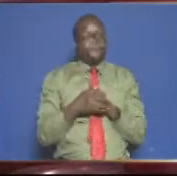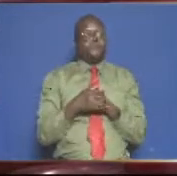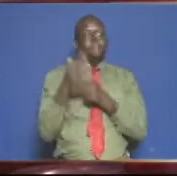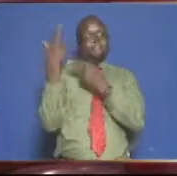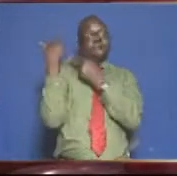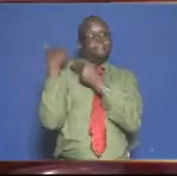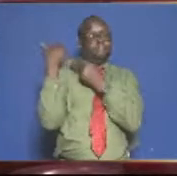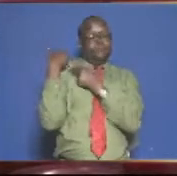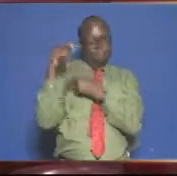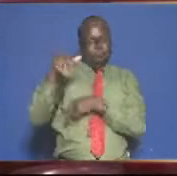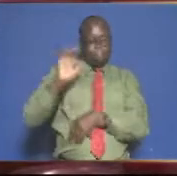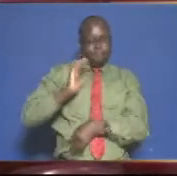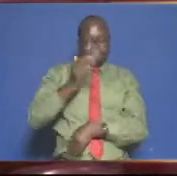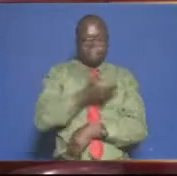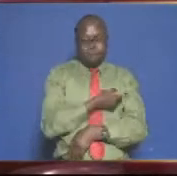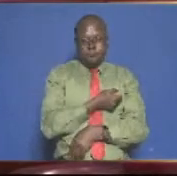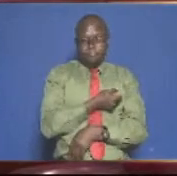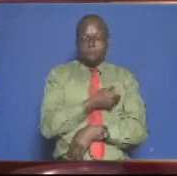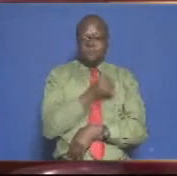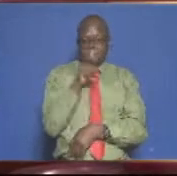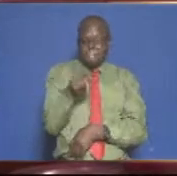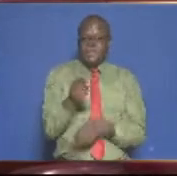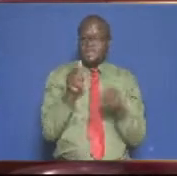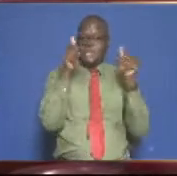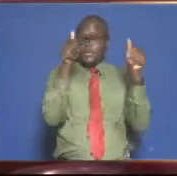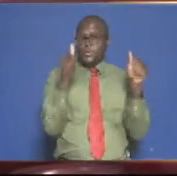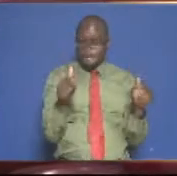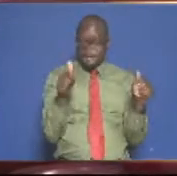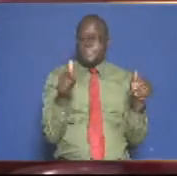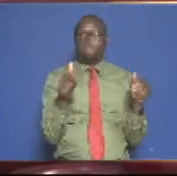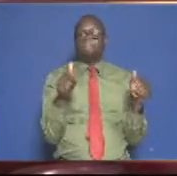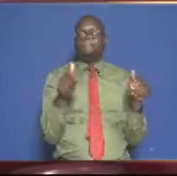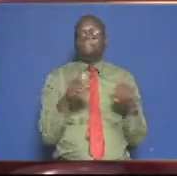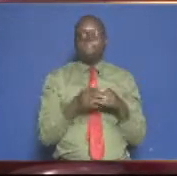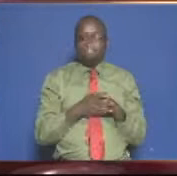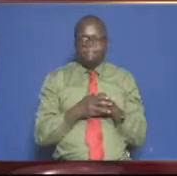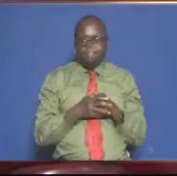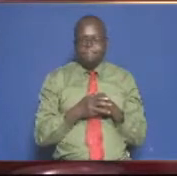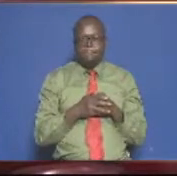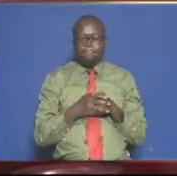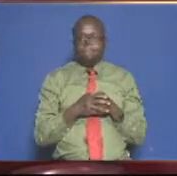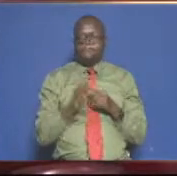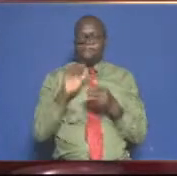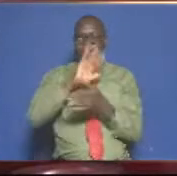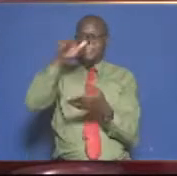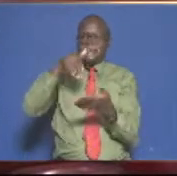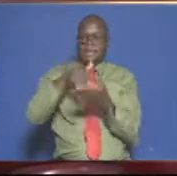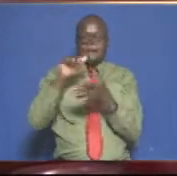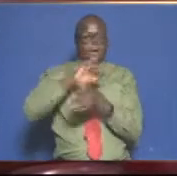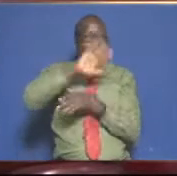of the standing committee in the revoked notice was centered on the